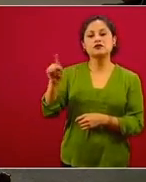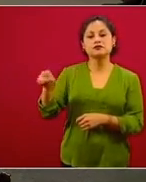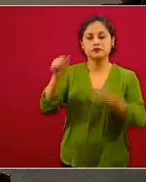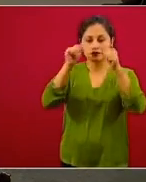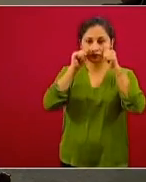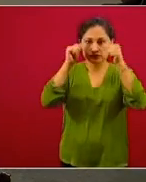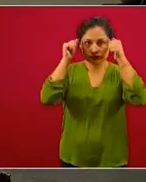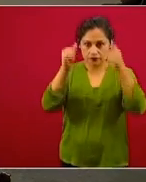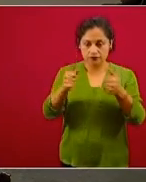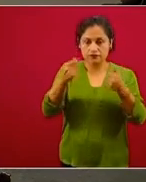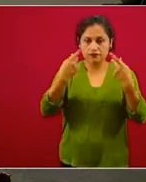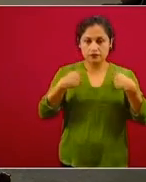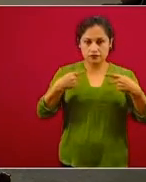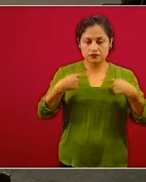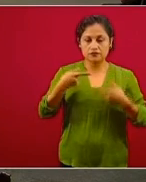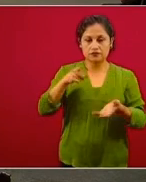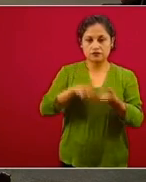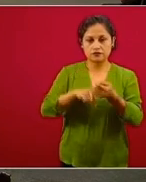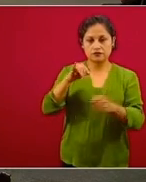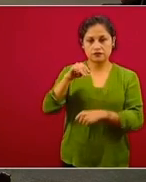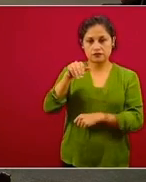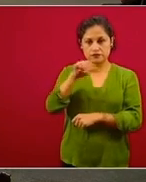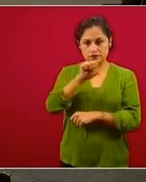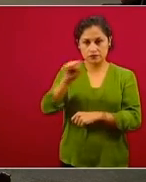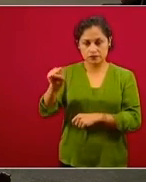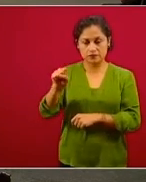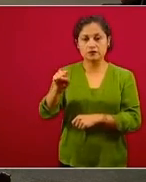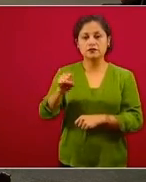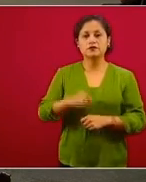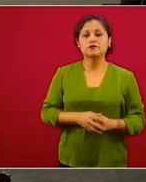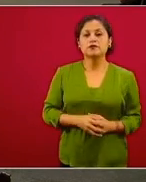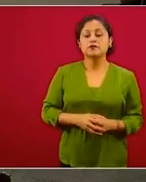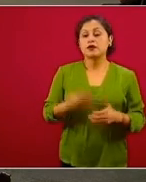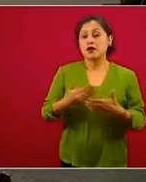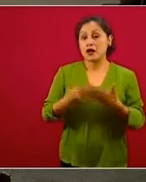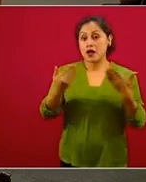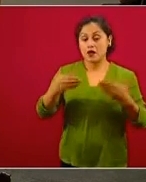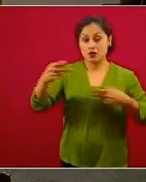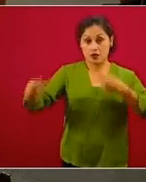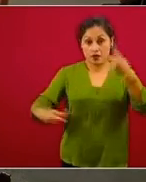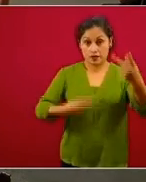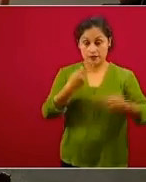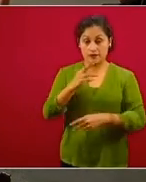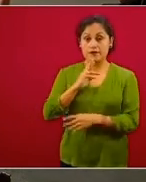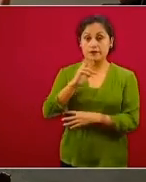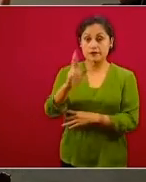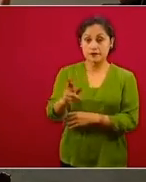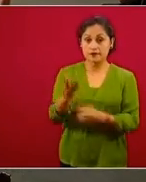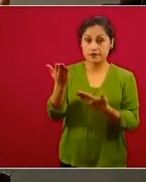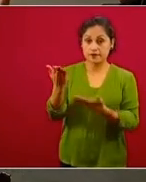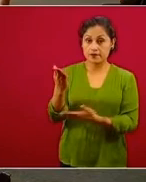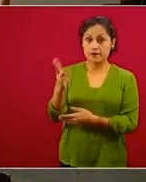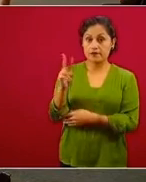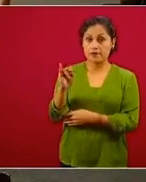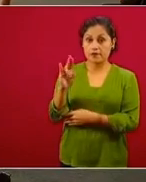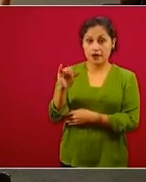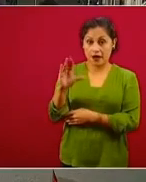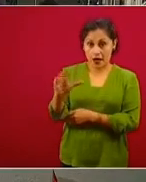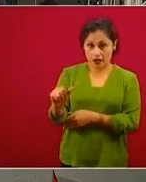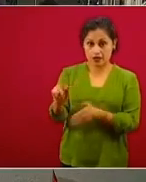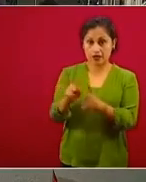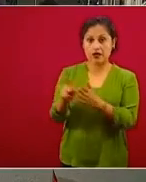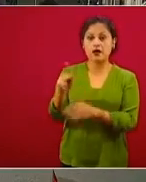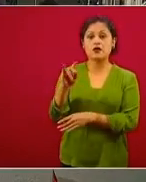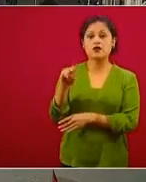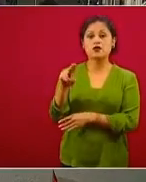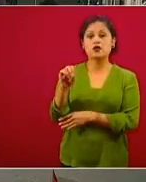al derechohabiente en el Irma Instituto Costa Mexicano del Miranda. Seguro Social. Vamos a abrir ahora preguntas y Let's respuestas. begin now with the Bianca Q&A Aguirre, Notimex, adelante, period. por